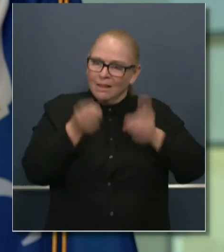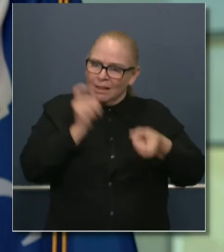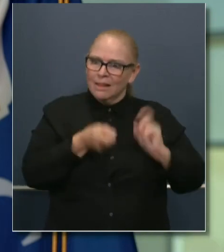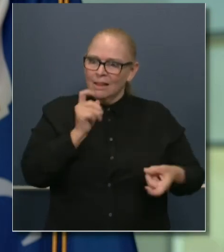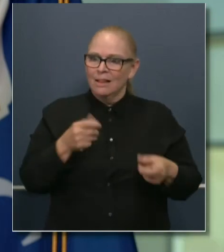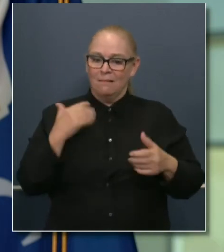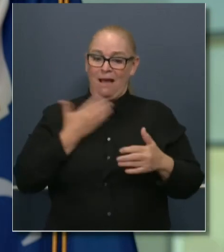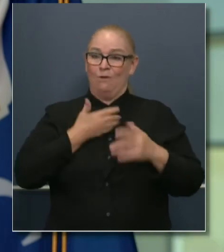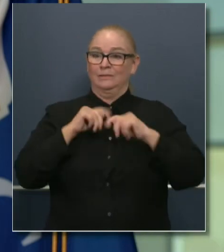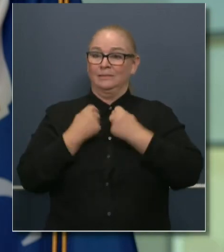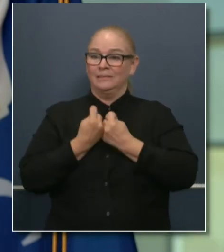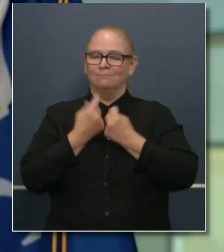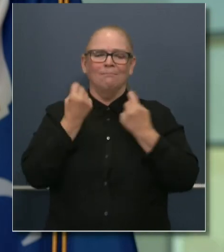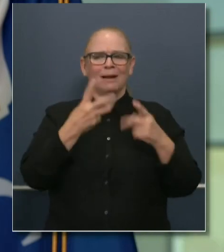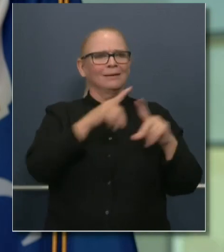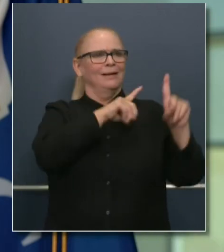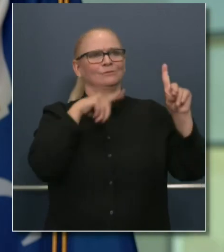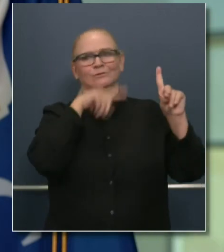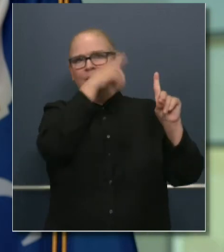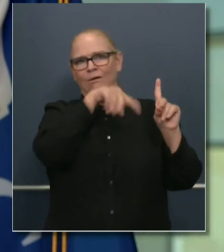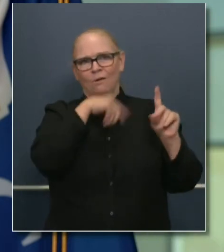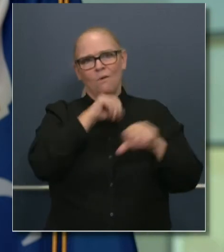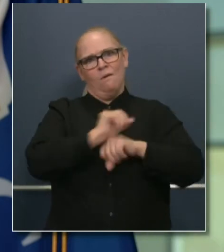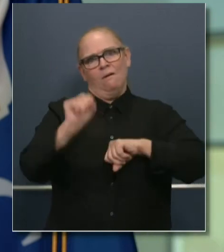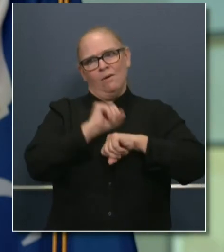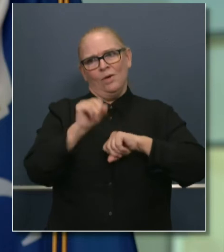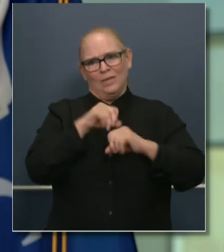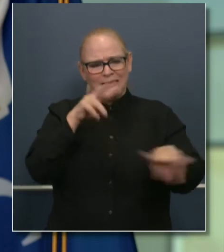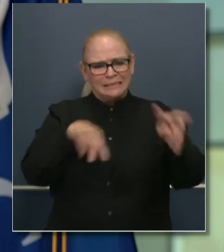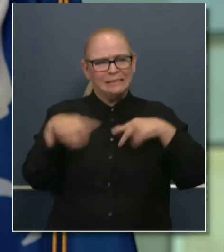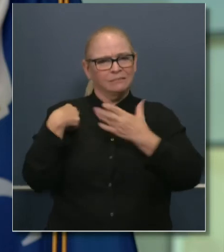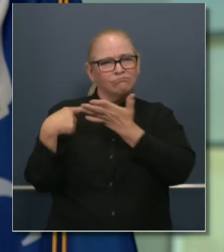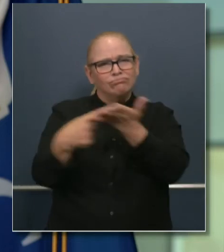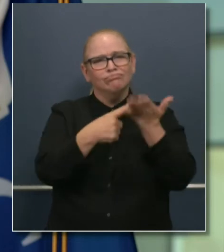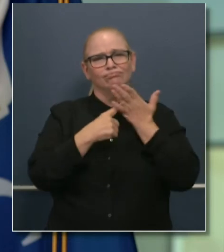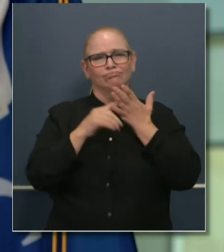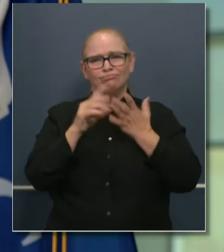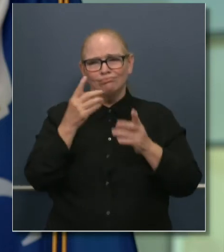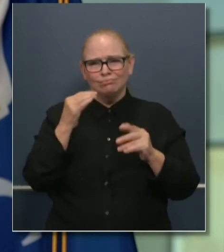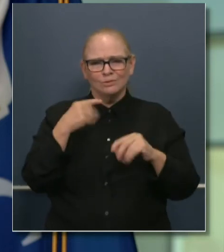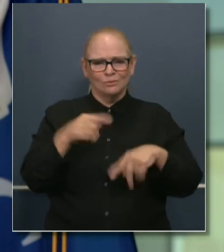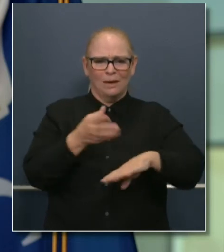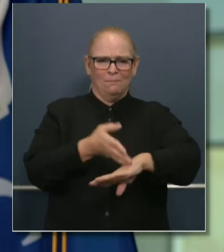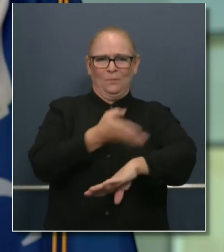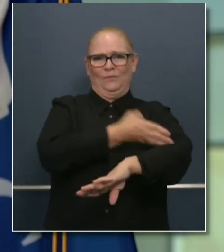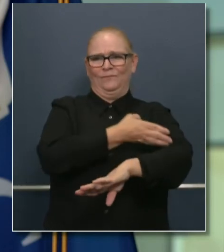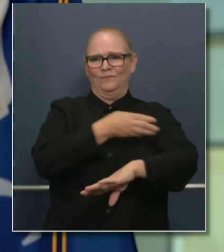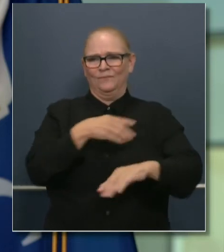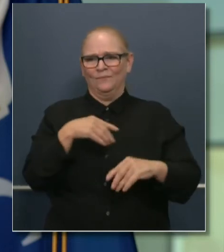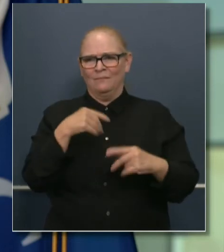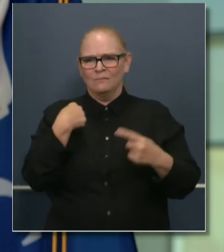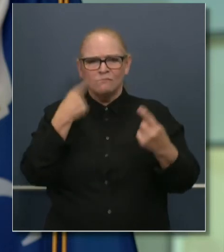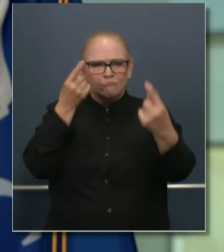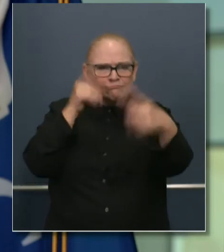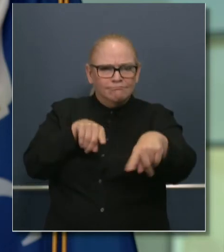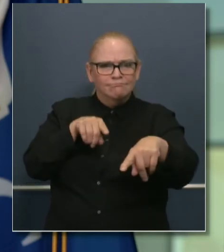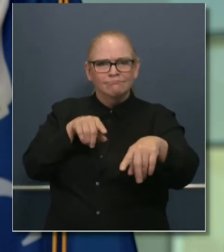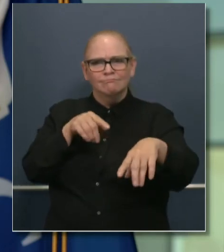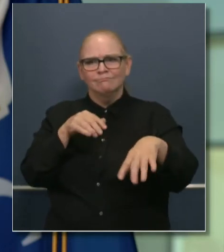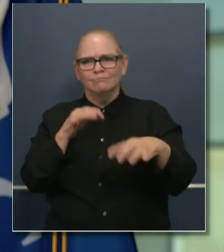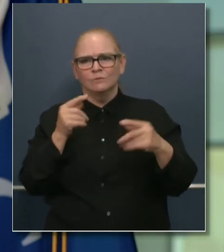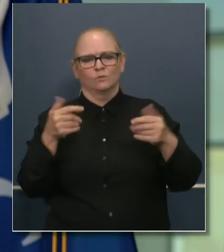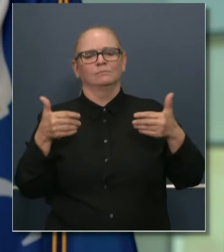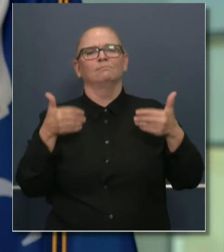representative staffs in the legislature to see where we can find common ground to move forward with the